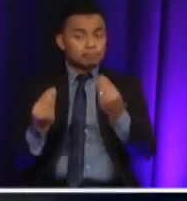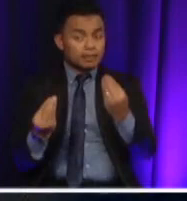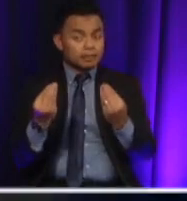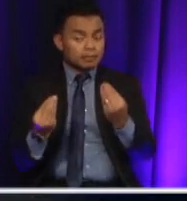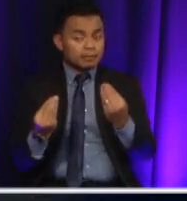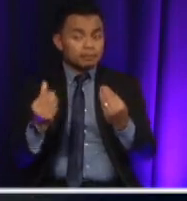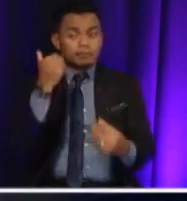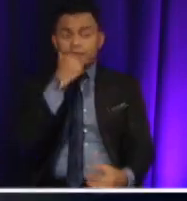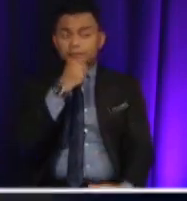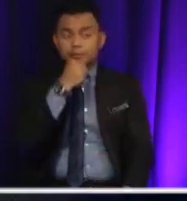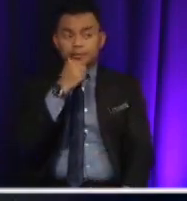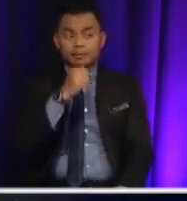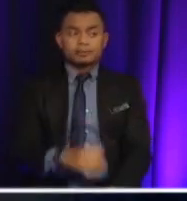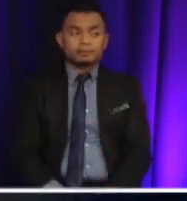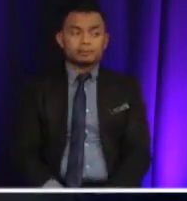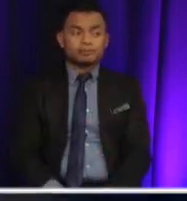lady.